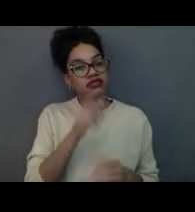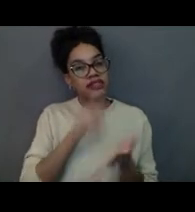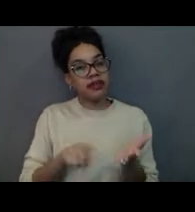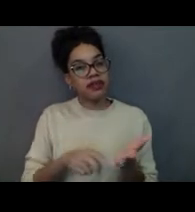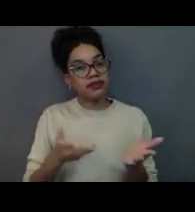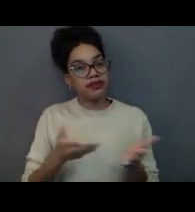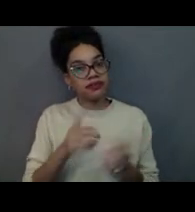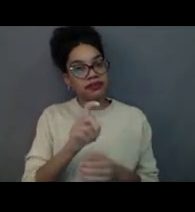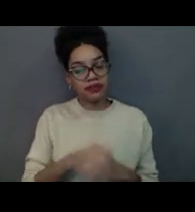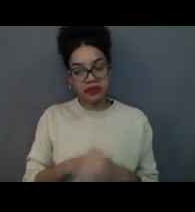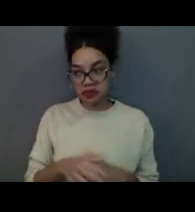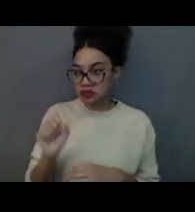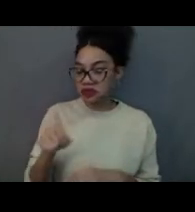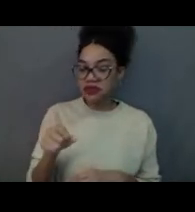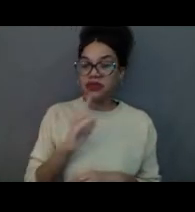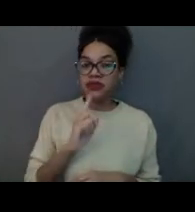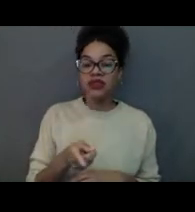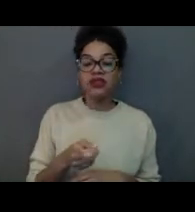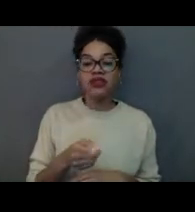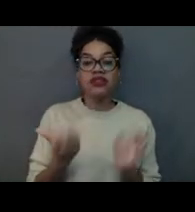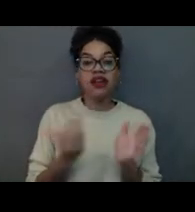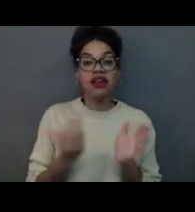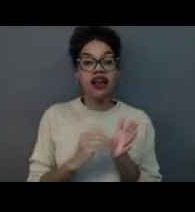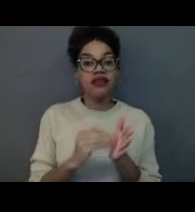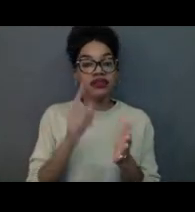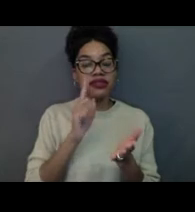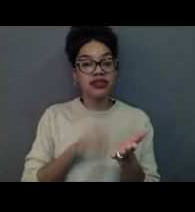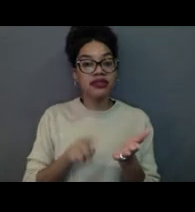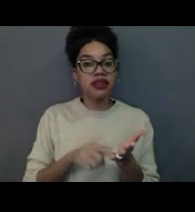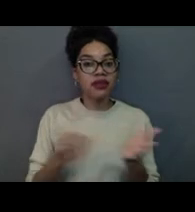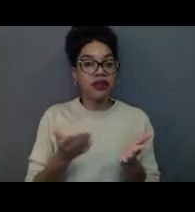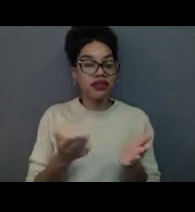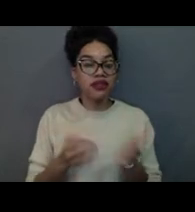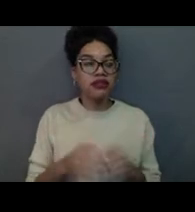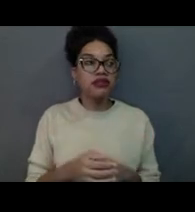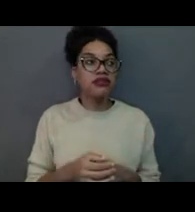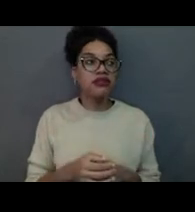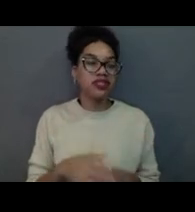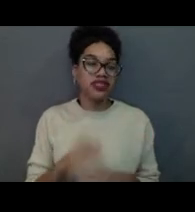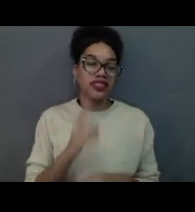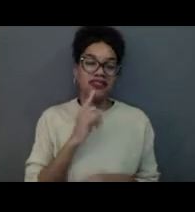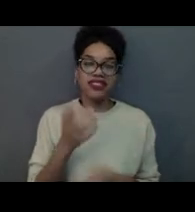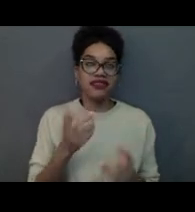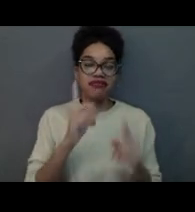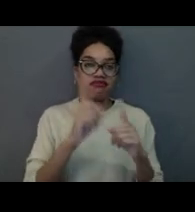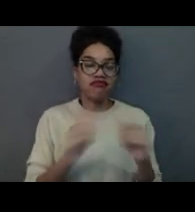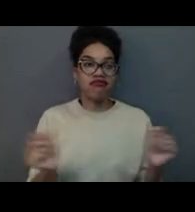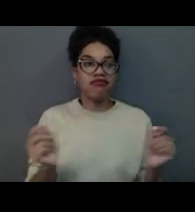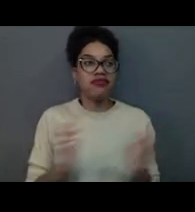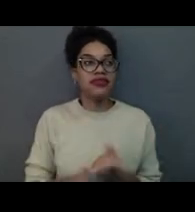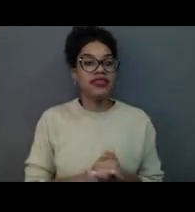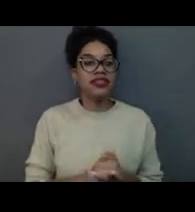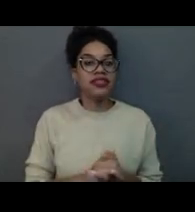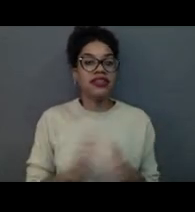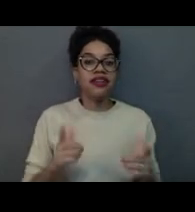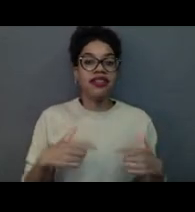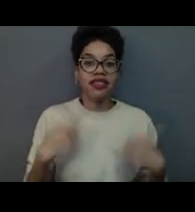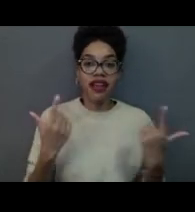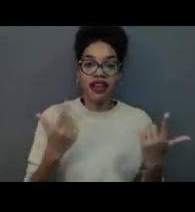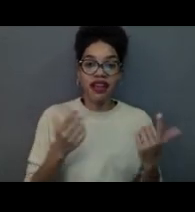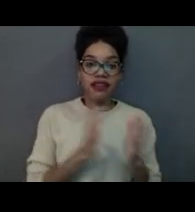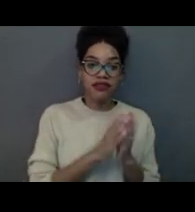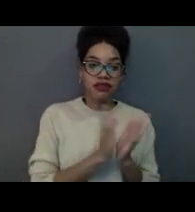Yeah, oftentimes what we're inspecting is, it's kind of all over the board. We inspect live products like live oysters,